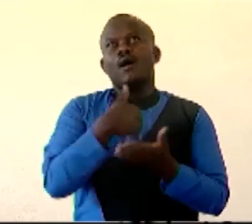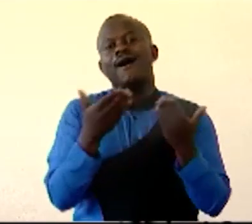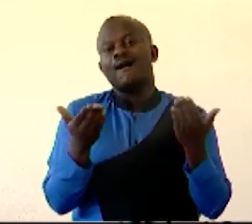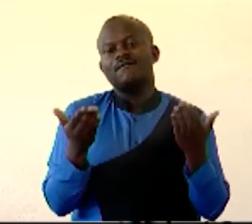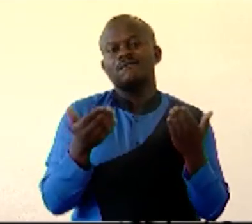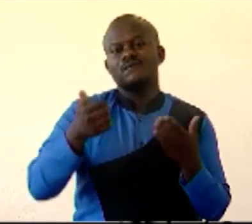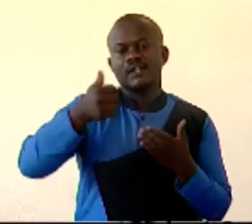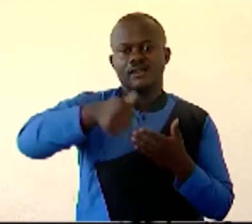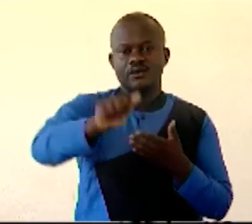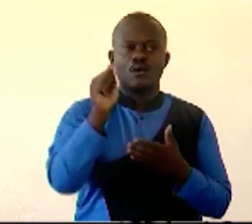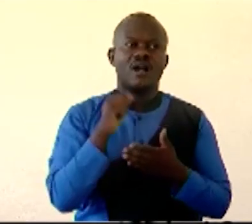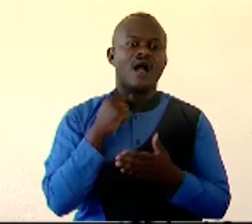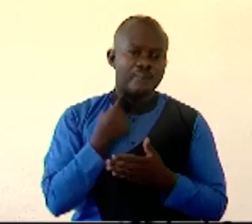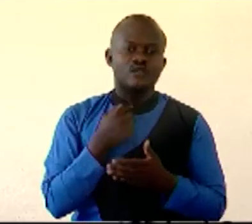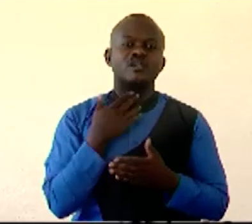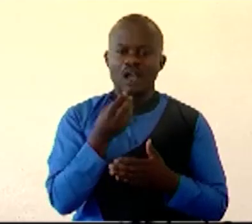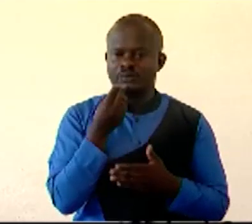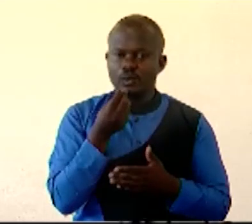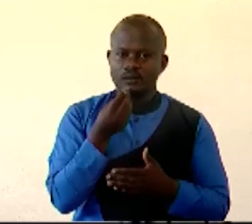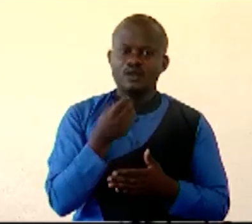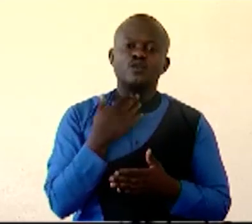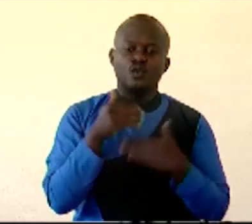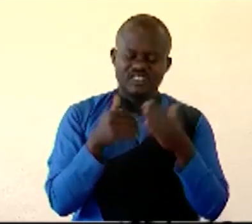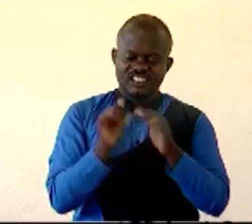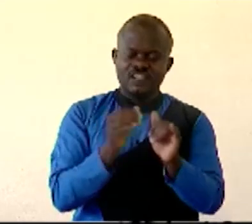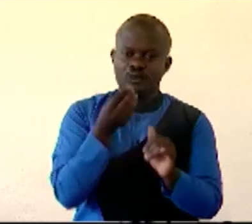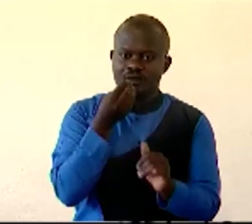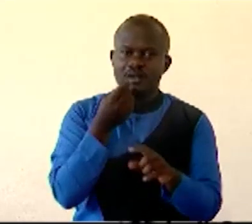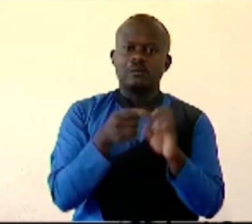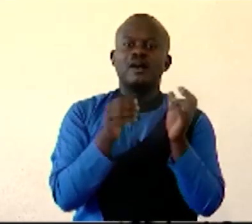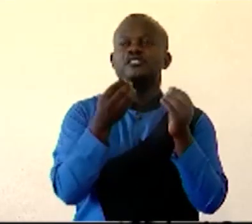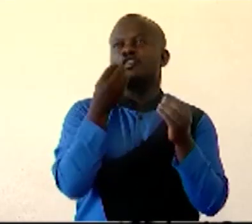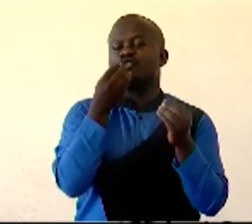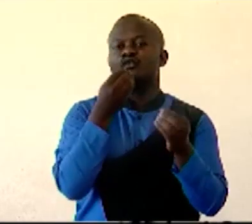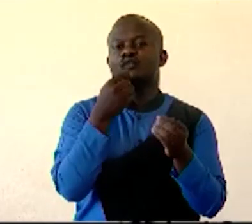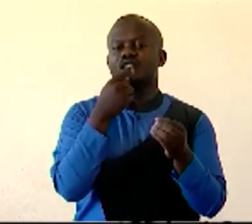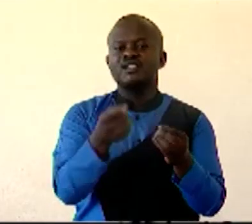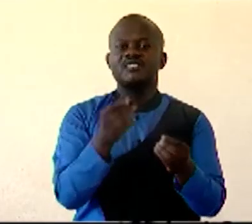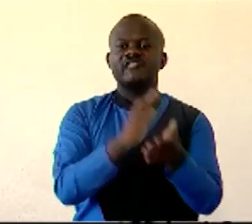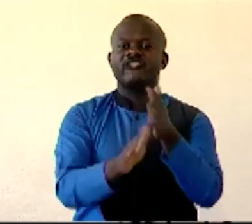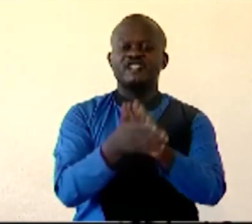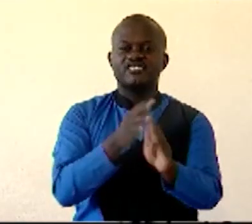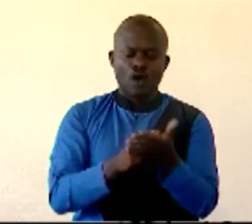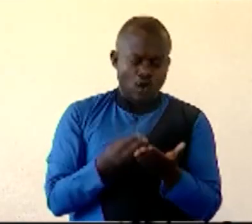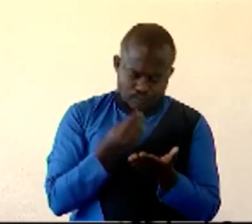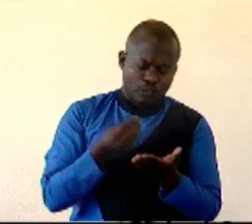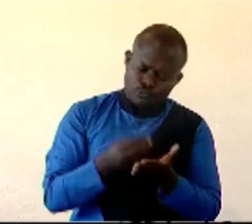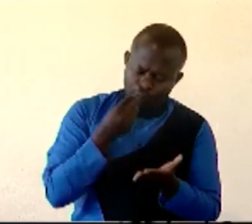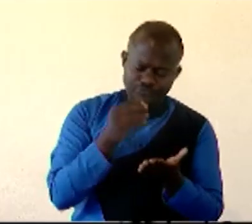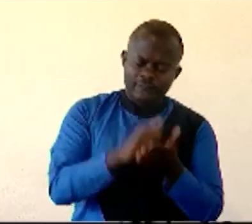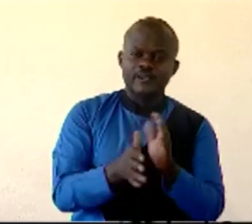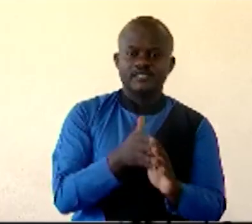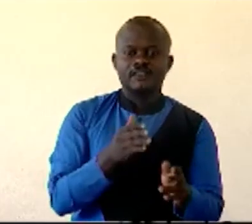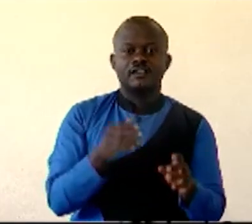your appetite. You still want to eat, but the food is finished.